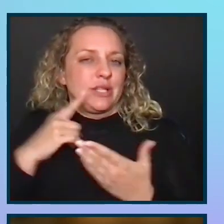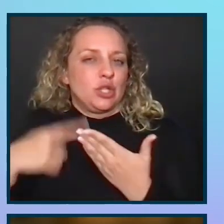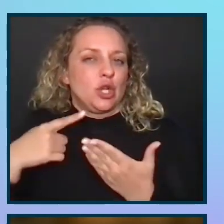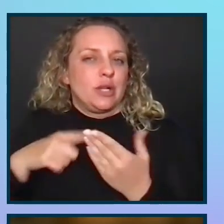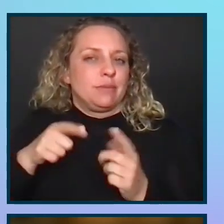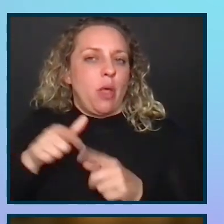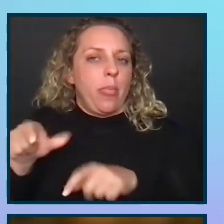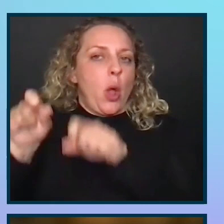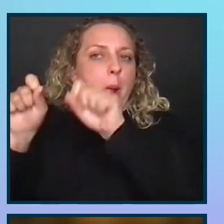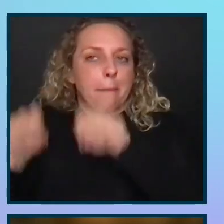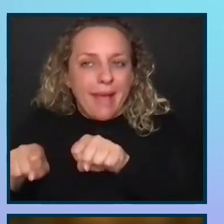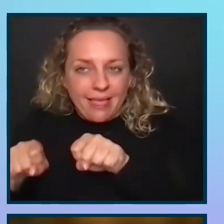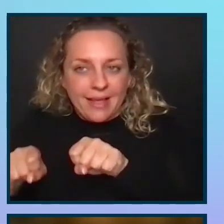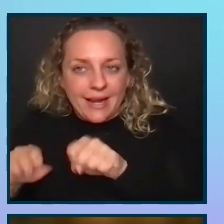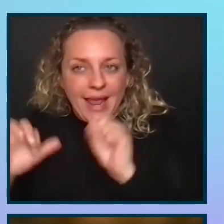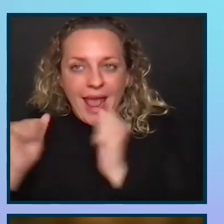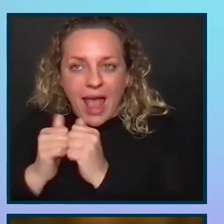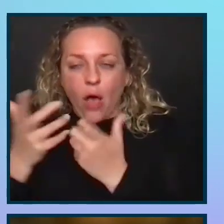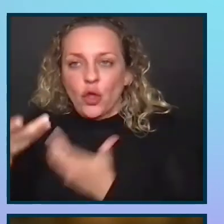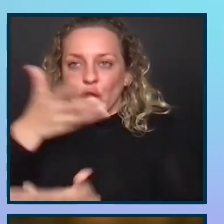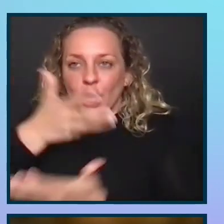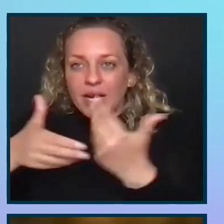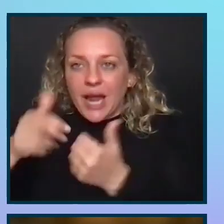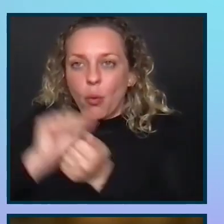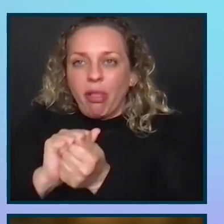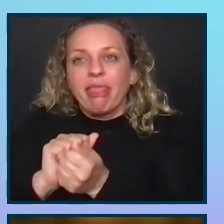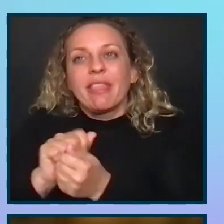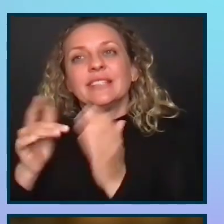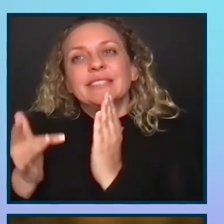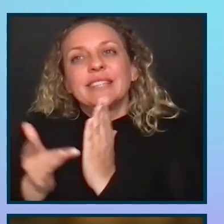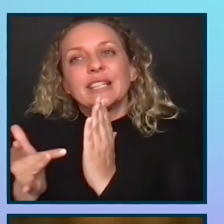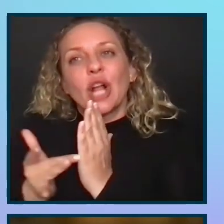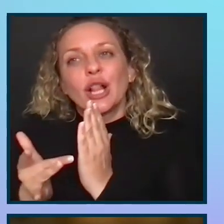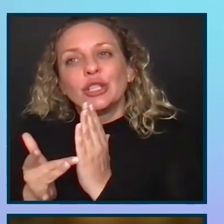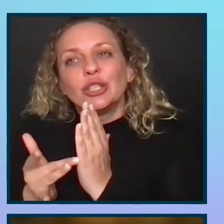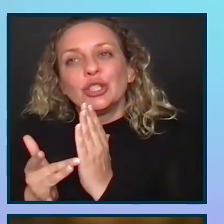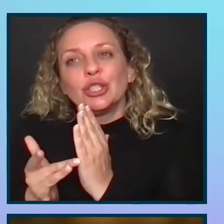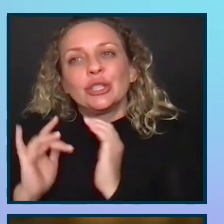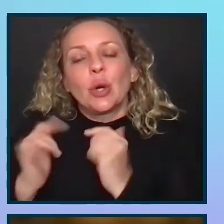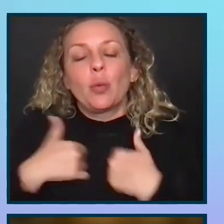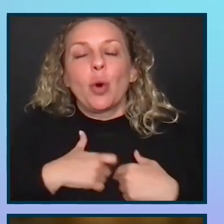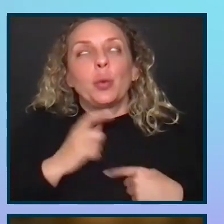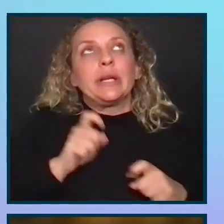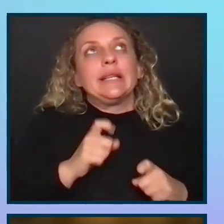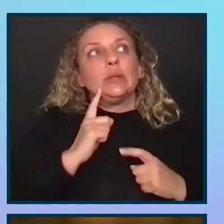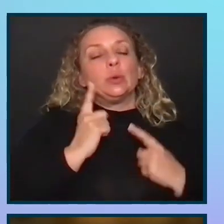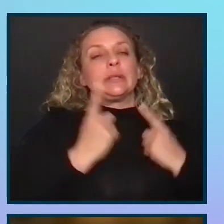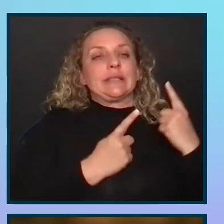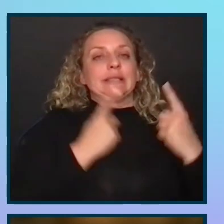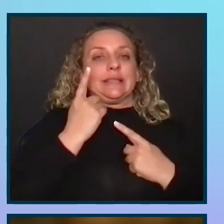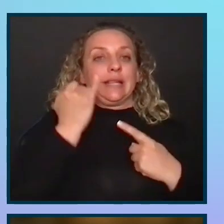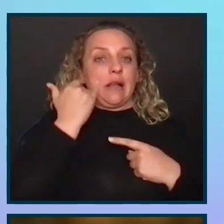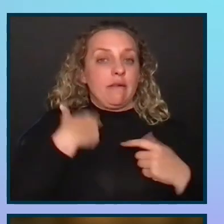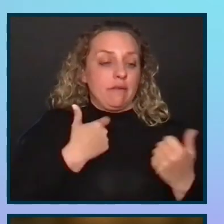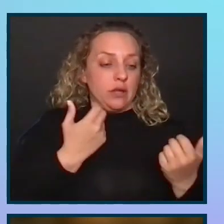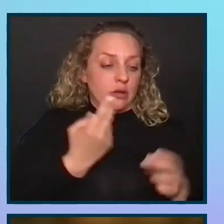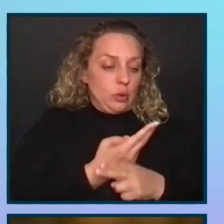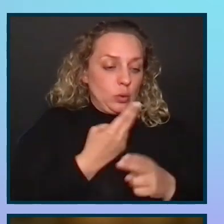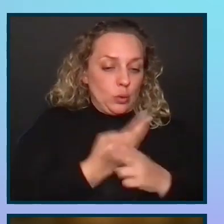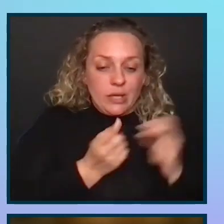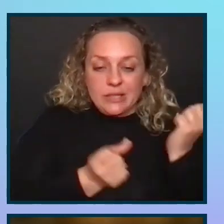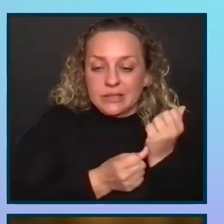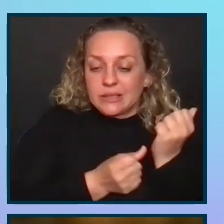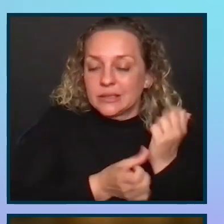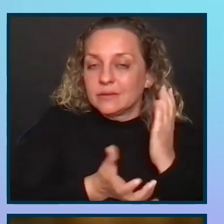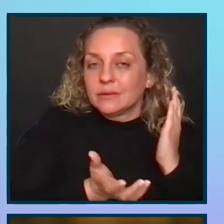their ability, how they're going to interact with the technology, what we need to consider if they use assistive tech. And